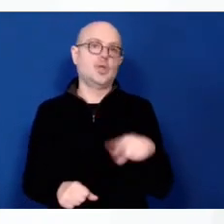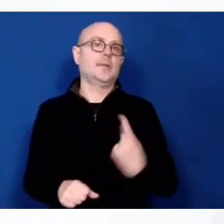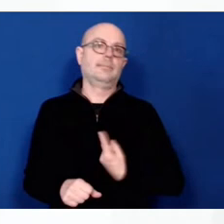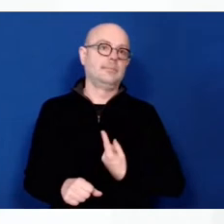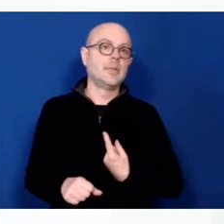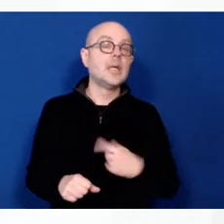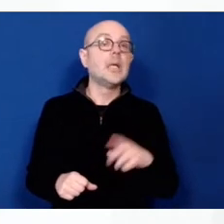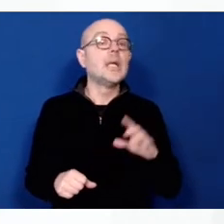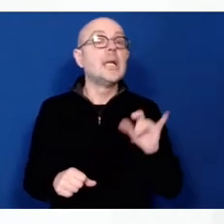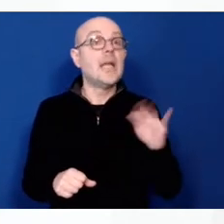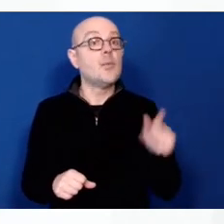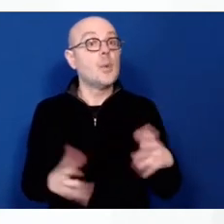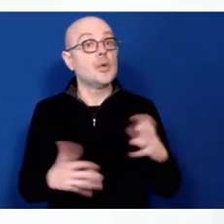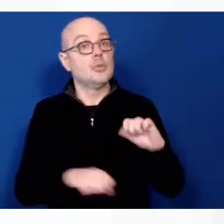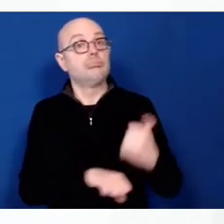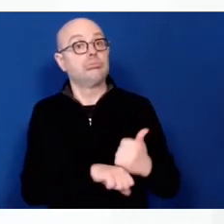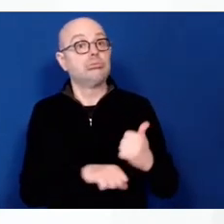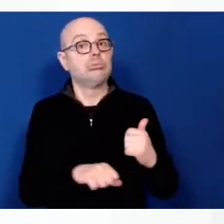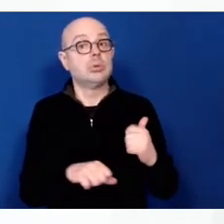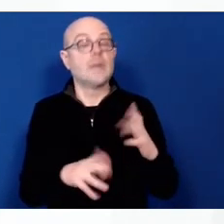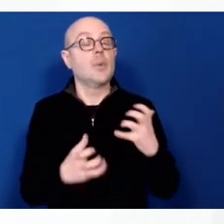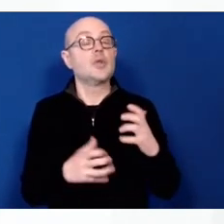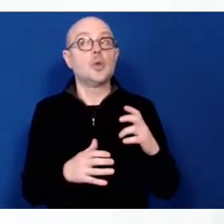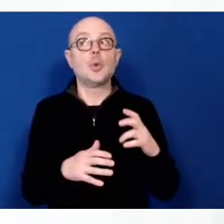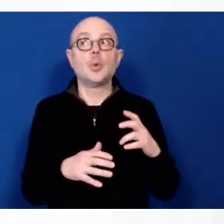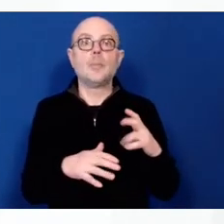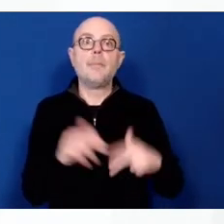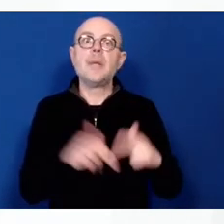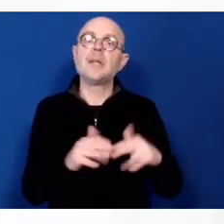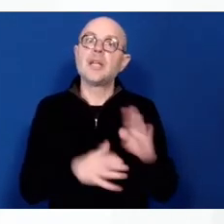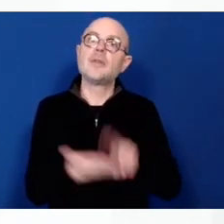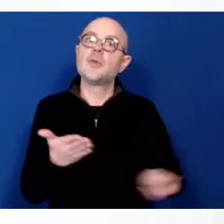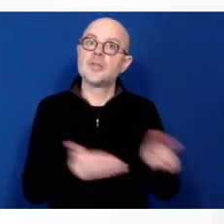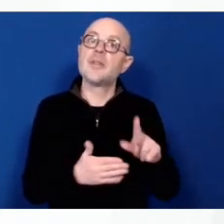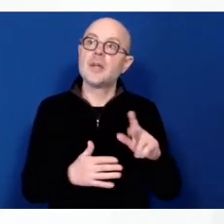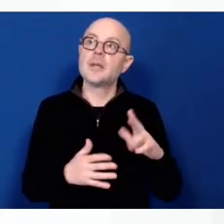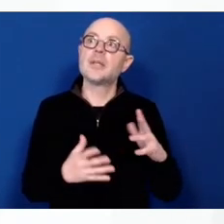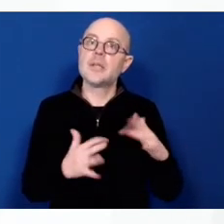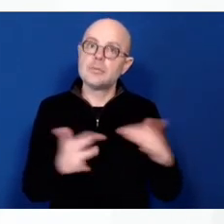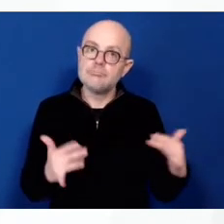create a university transformed by diversity, equity, and inclusion, it will take all of us.